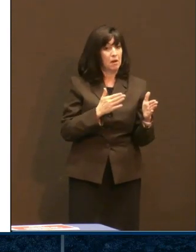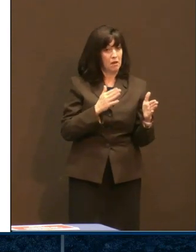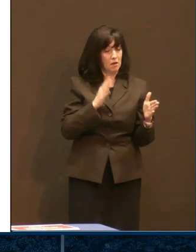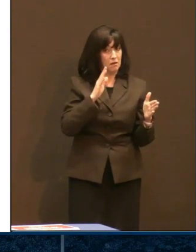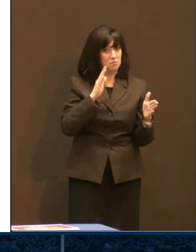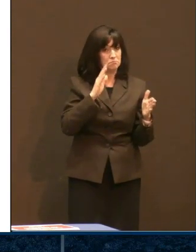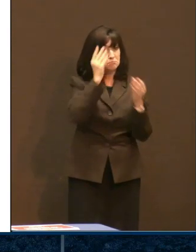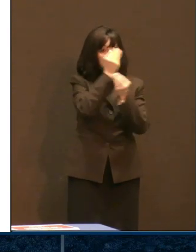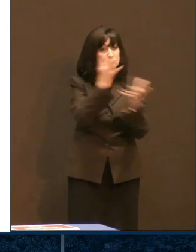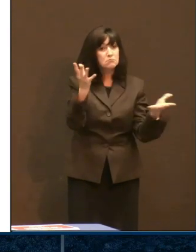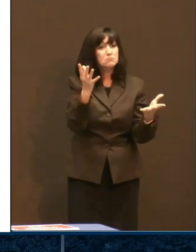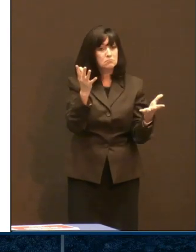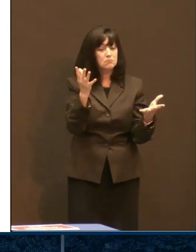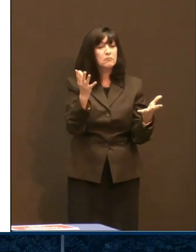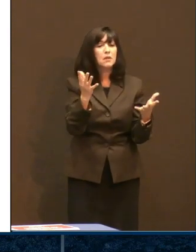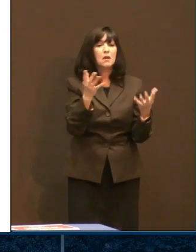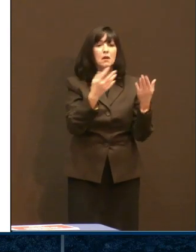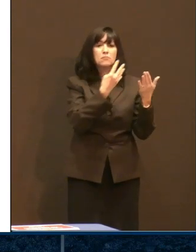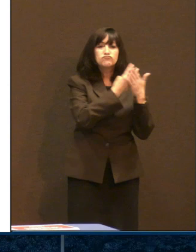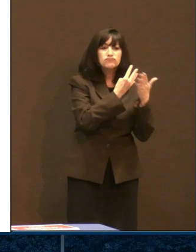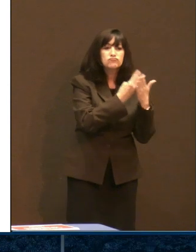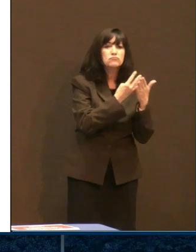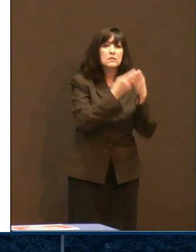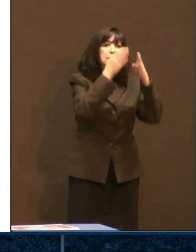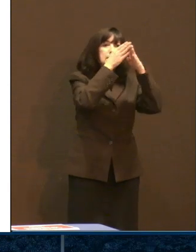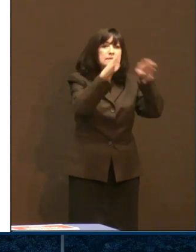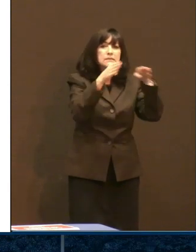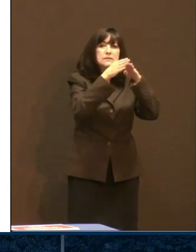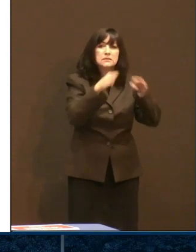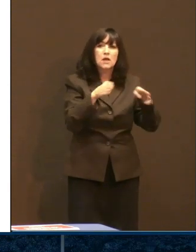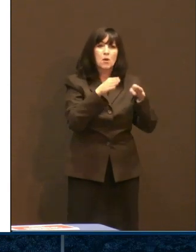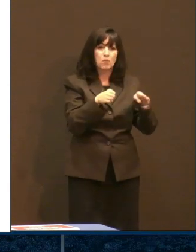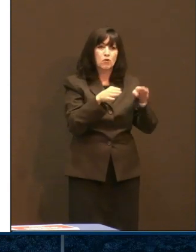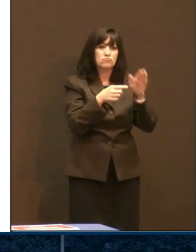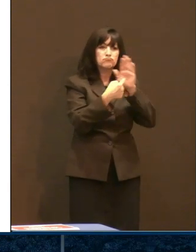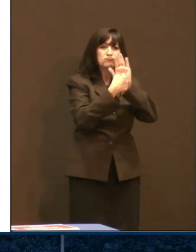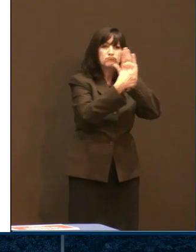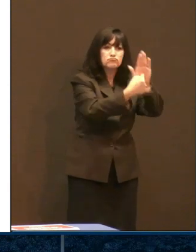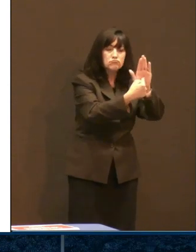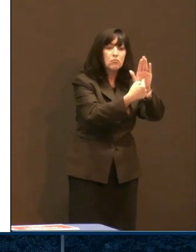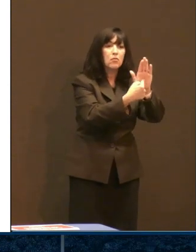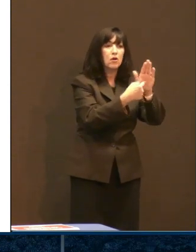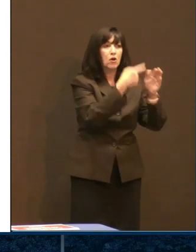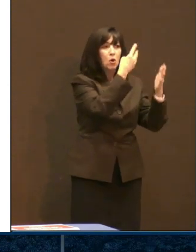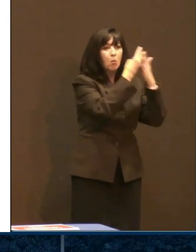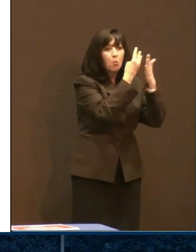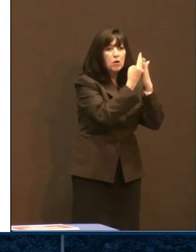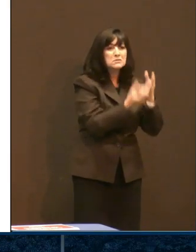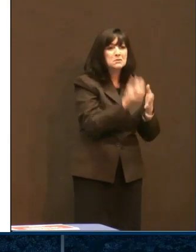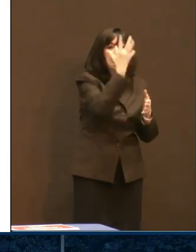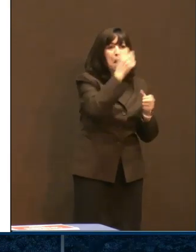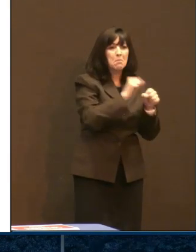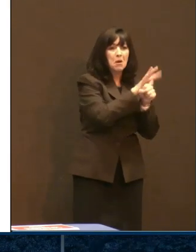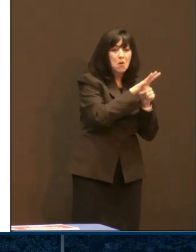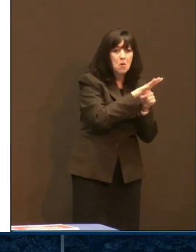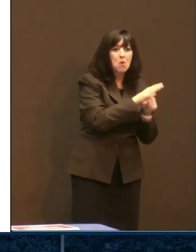COVID cases being listed for production plants, nursing homes, et cetera, that are at the center of the outbreaks.